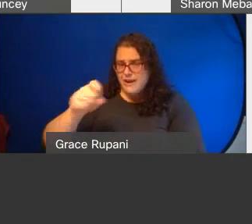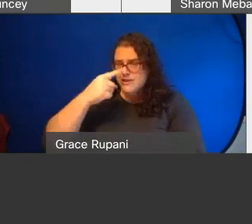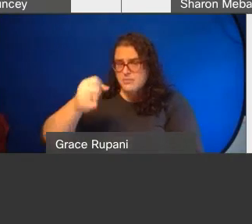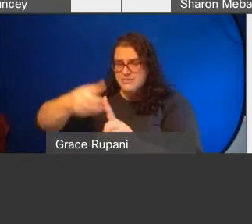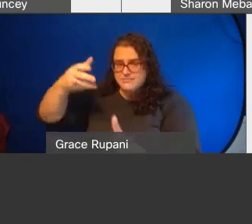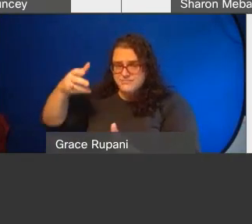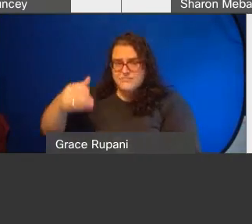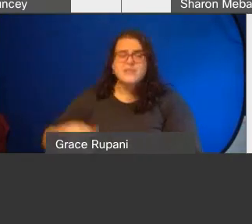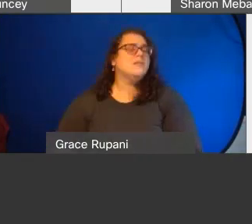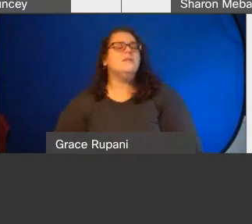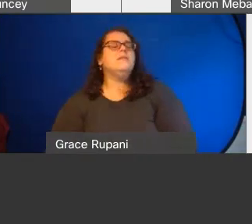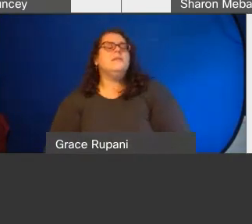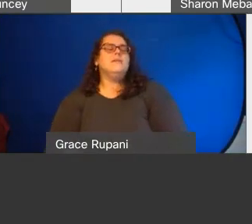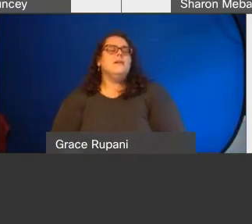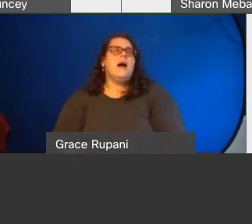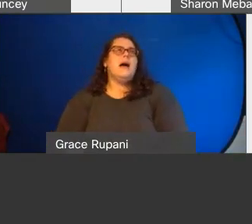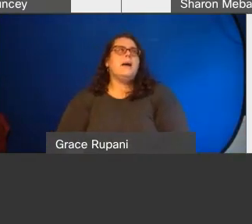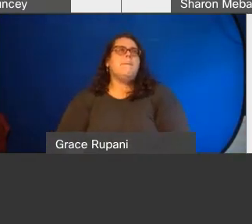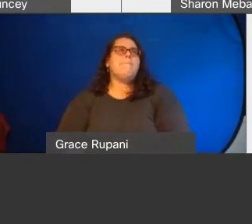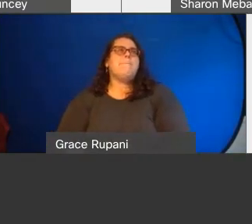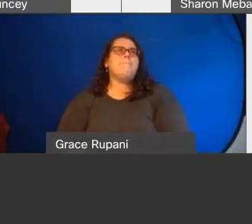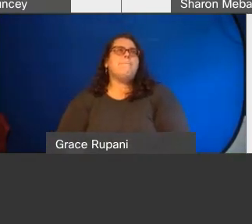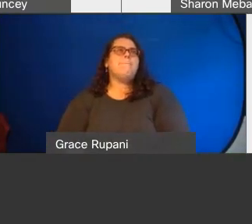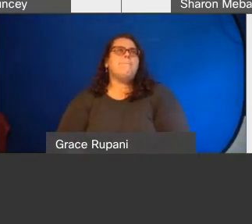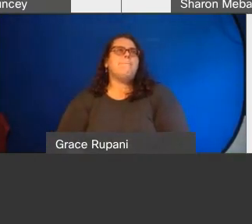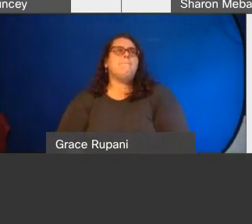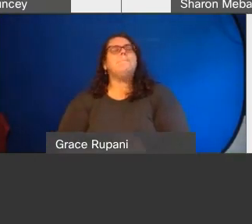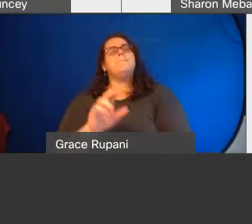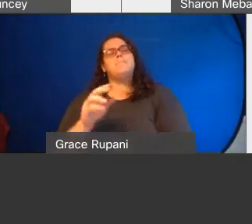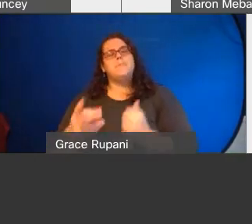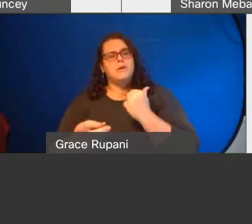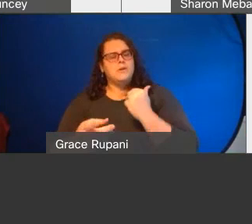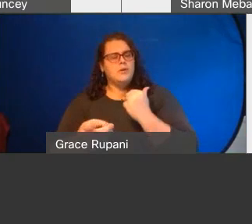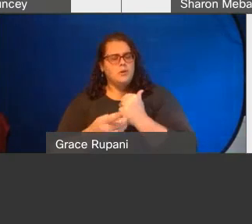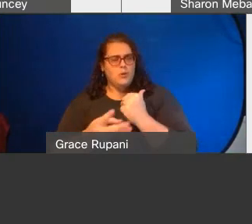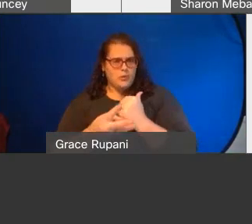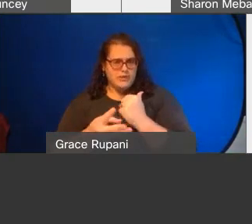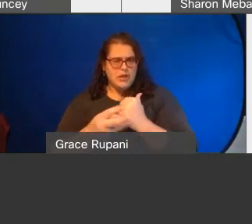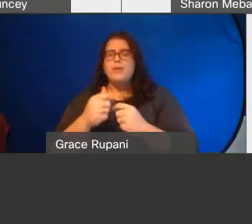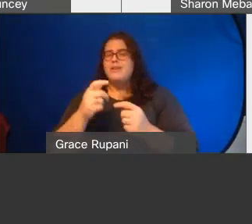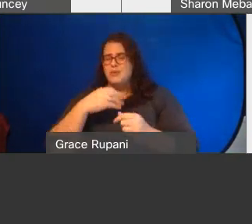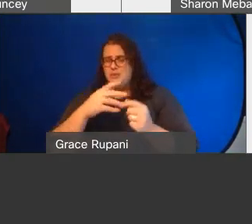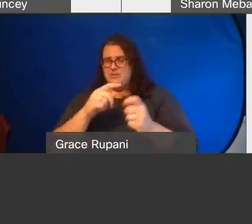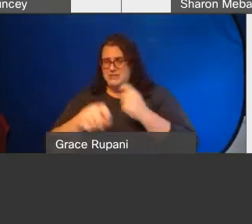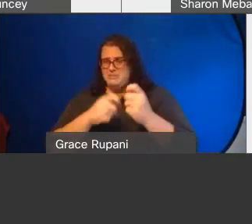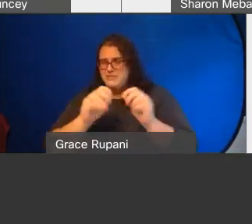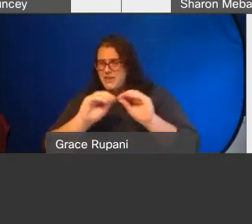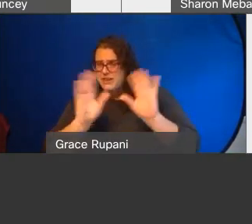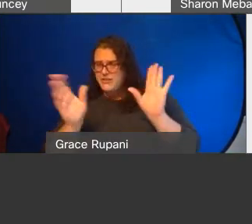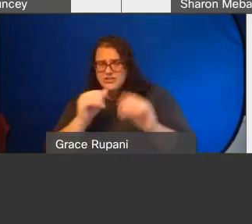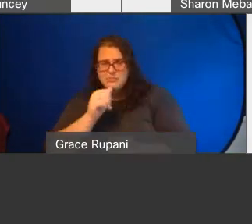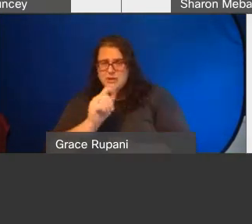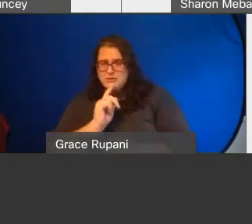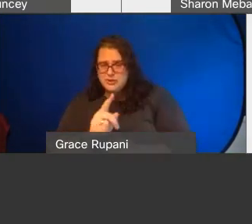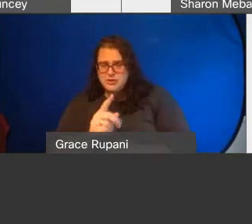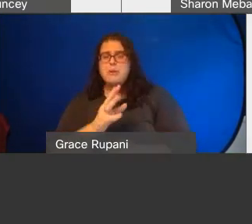Without actually knowing what specific clarification, I'll try to generally recap. The